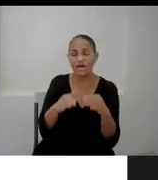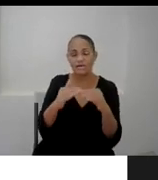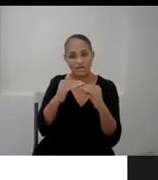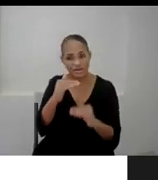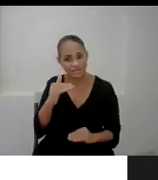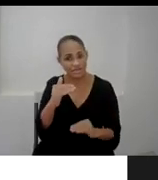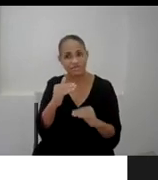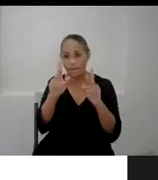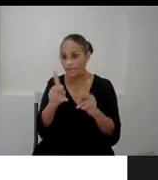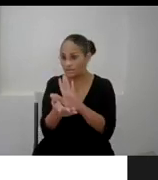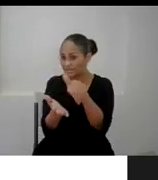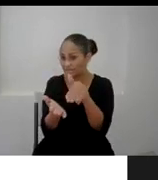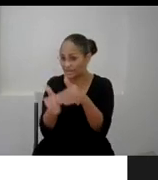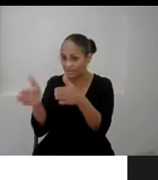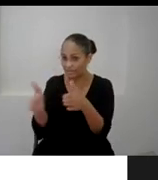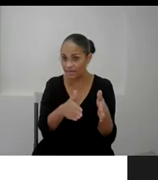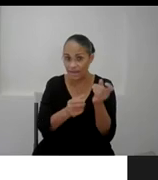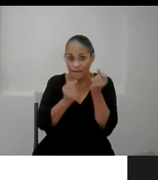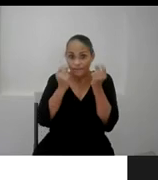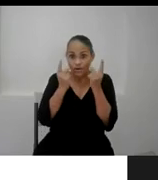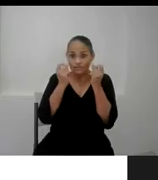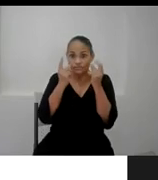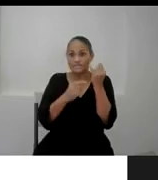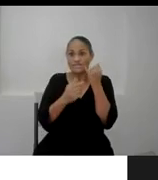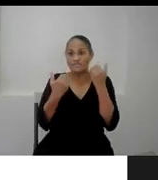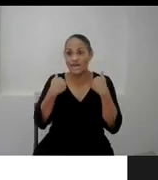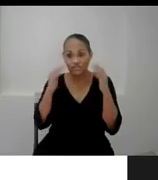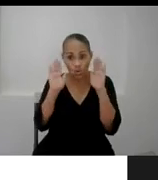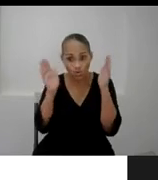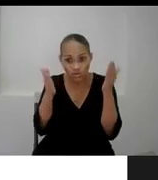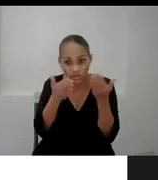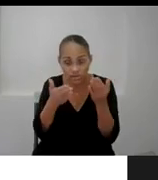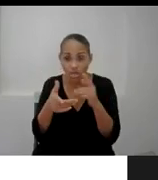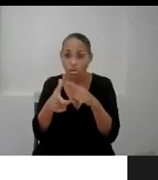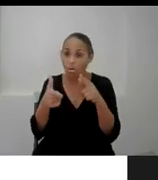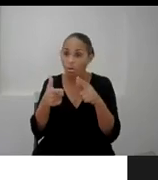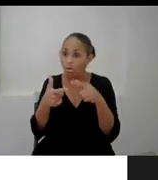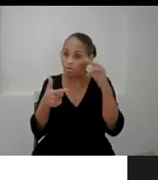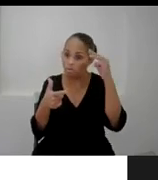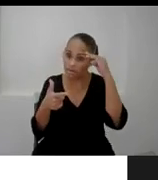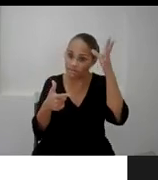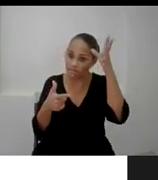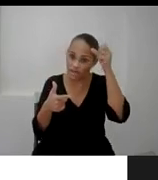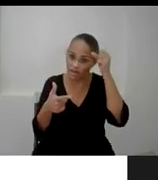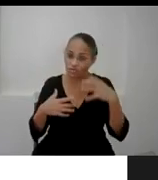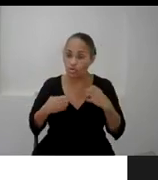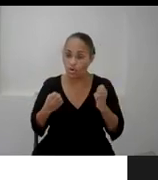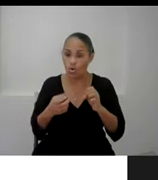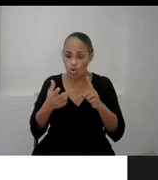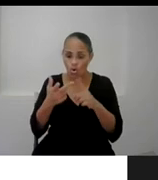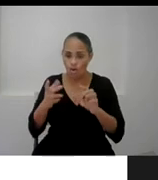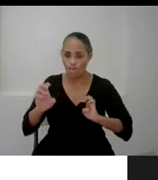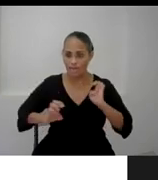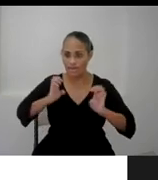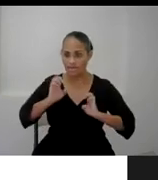if, surprise, surprise, if they have autism, if they have mental health problems, if they have emotional or behavior